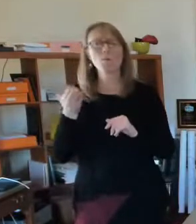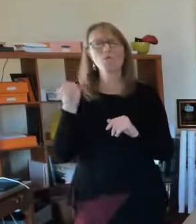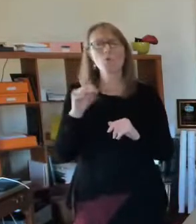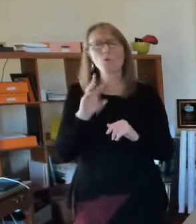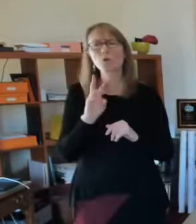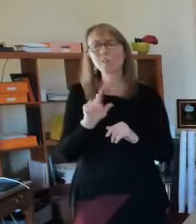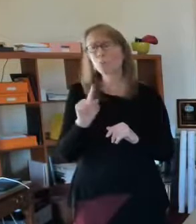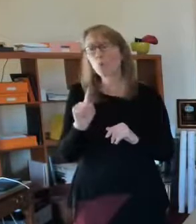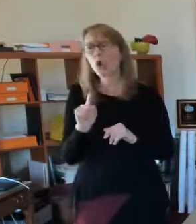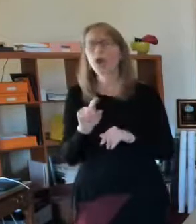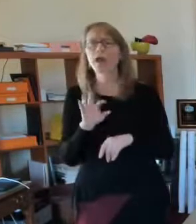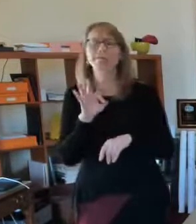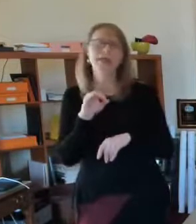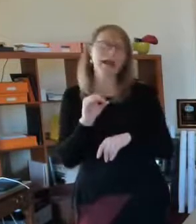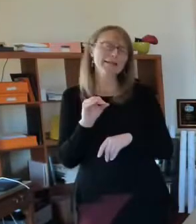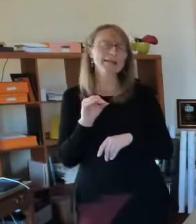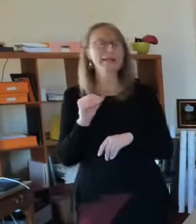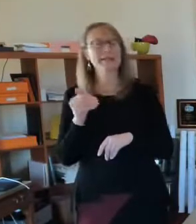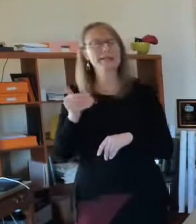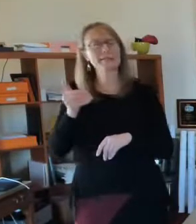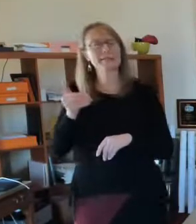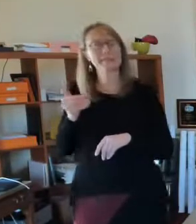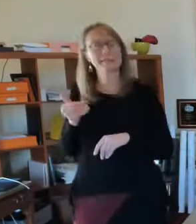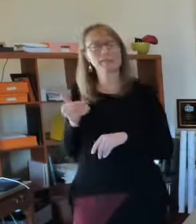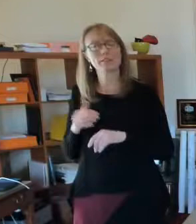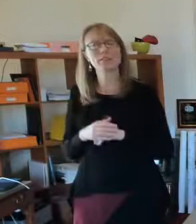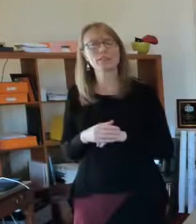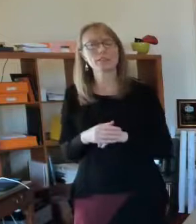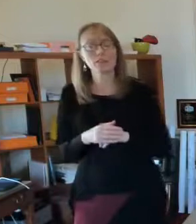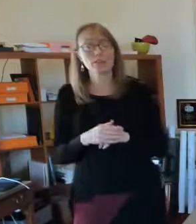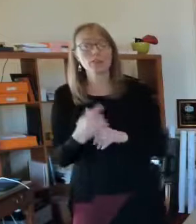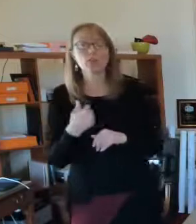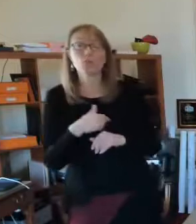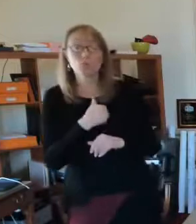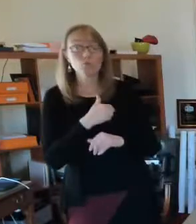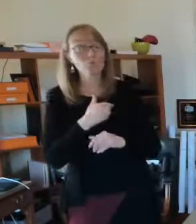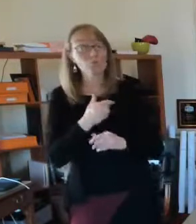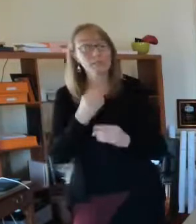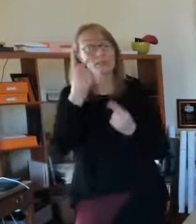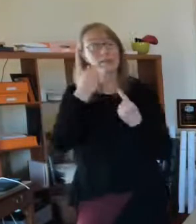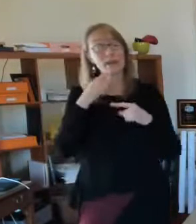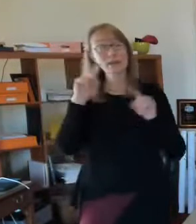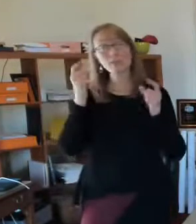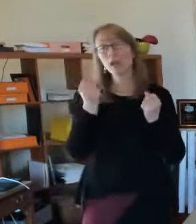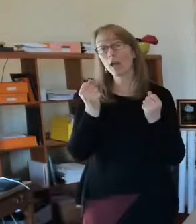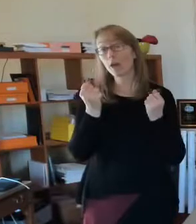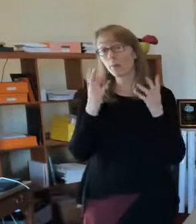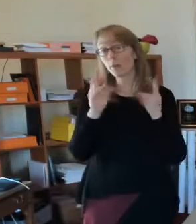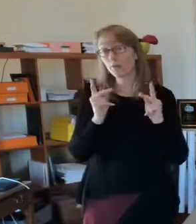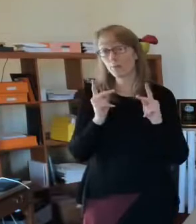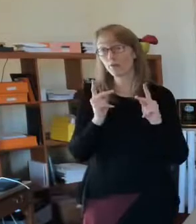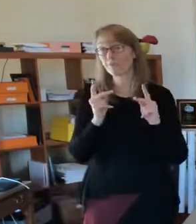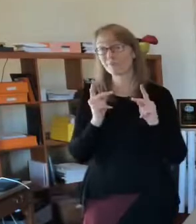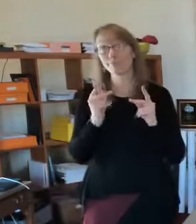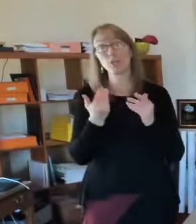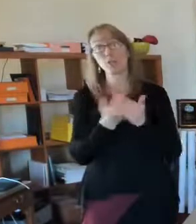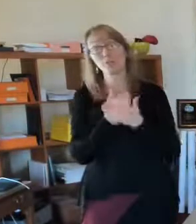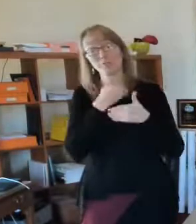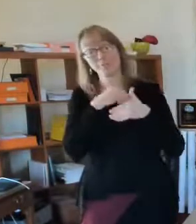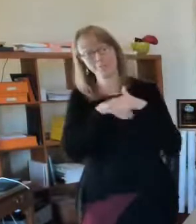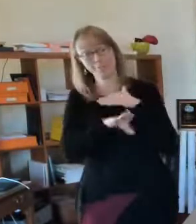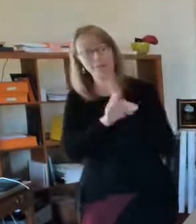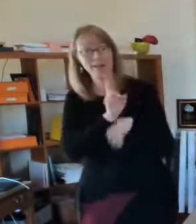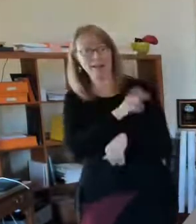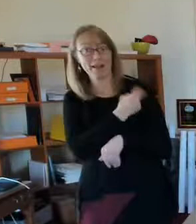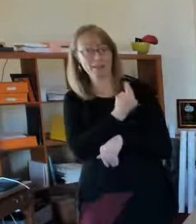So we are reporting the admissions every day, and that's important, but certainly it's also important to know that many people